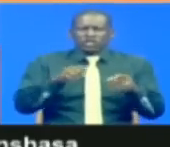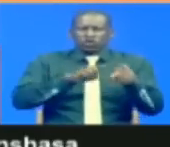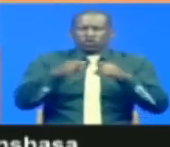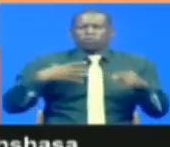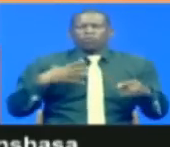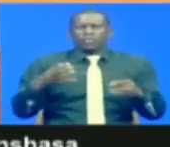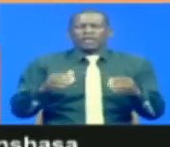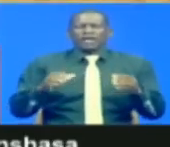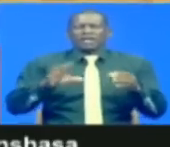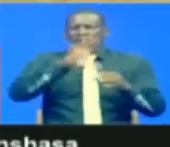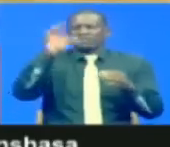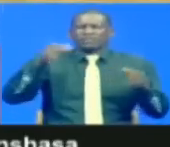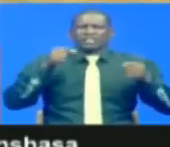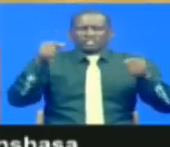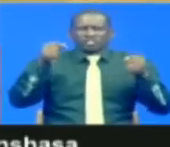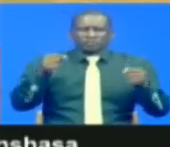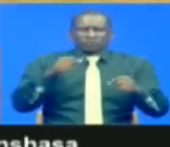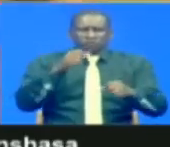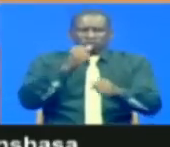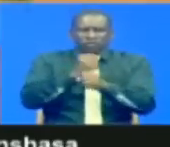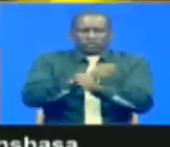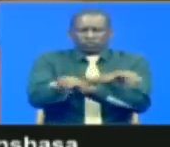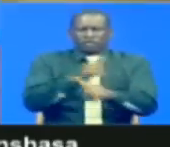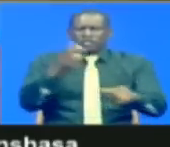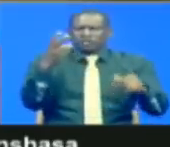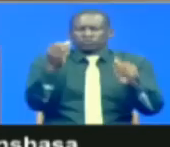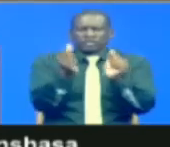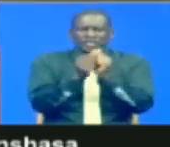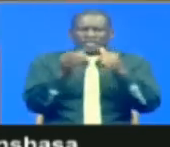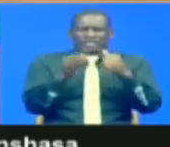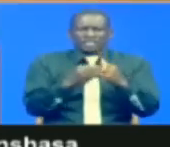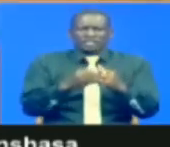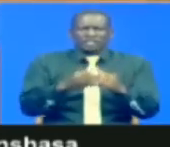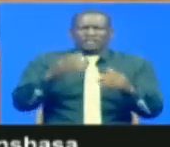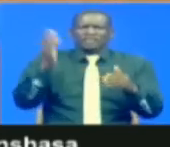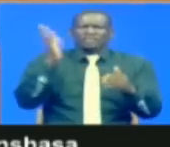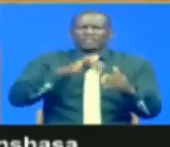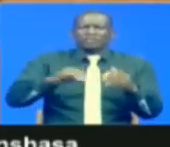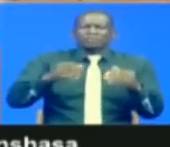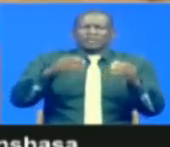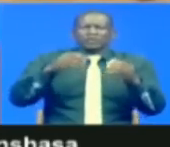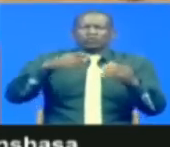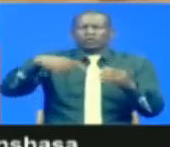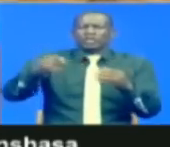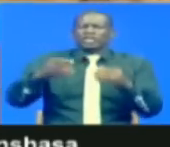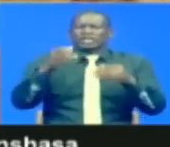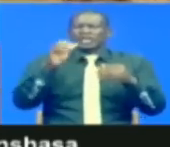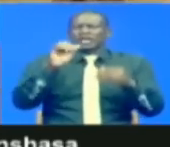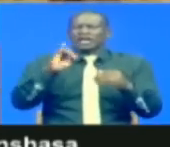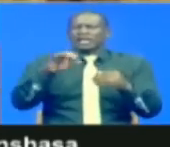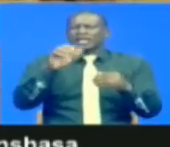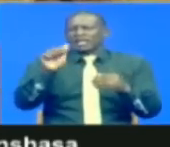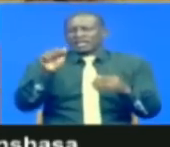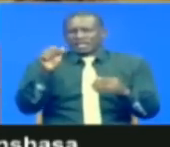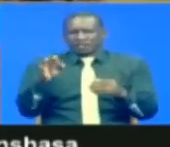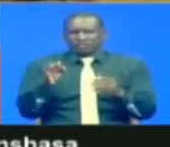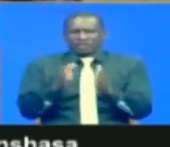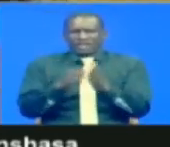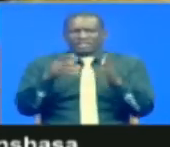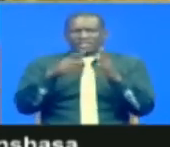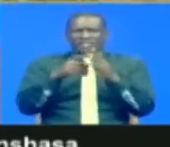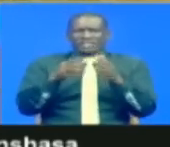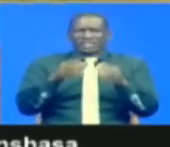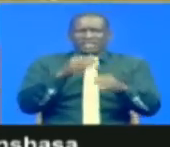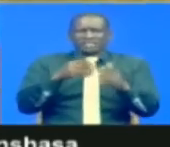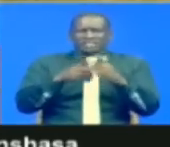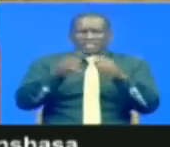season in 2018, climaxing in her winning the IAAF Diamond League title, has enjoyed a good start in cross country this season,